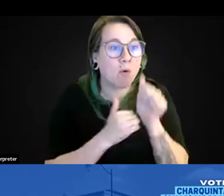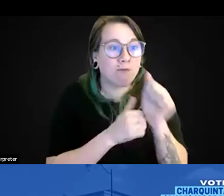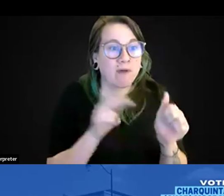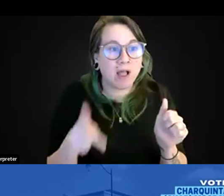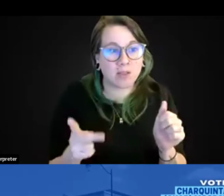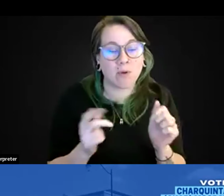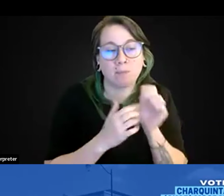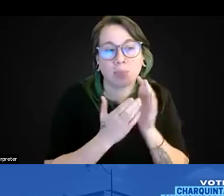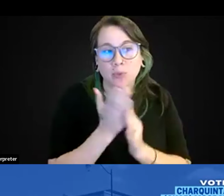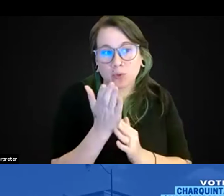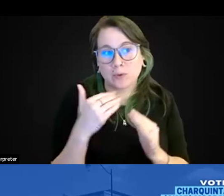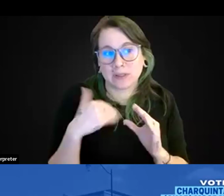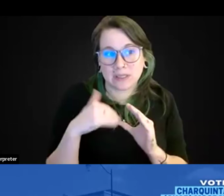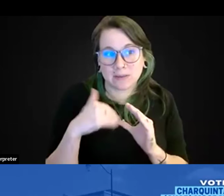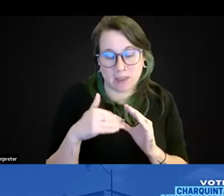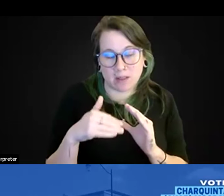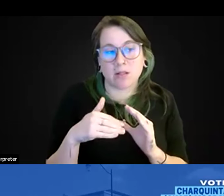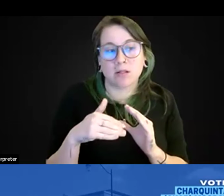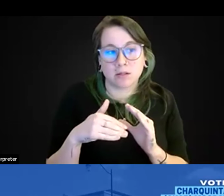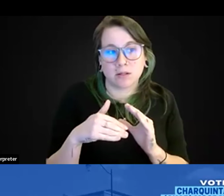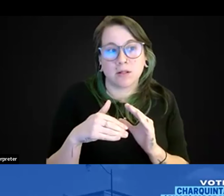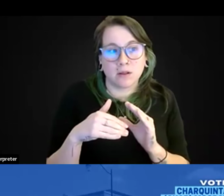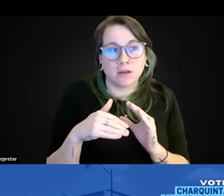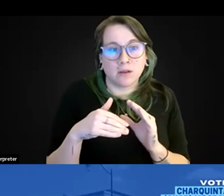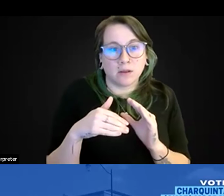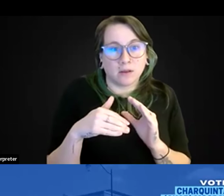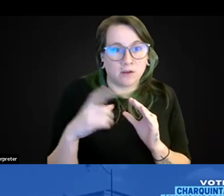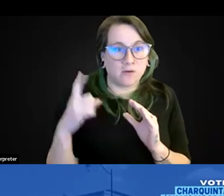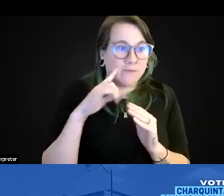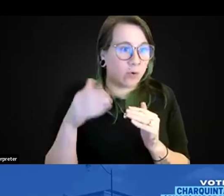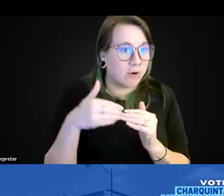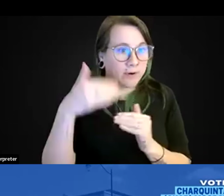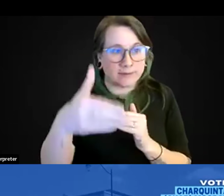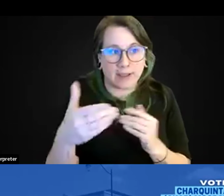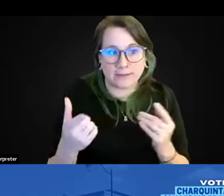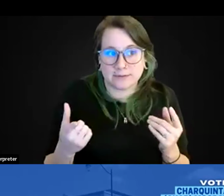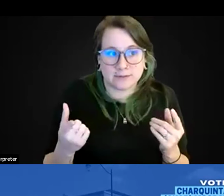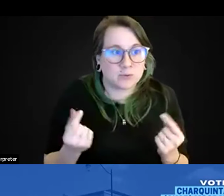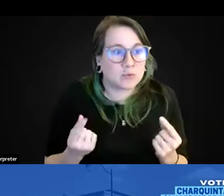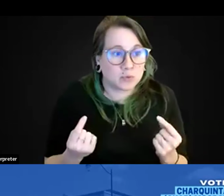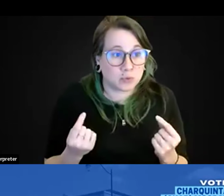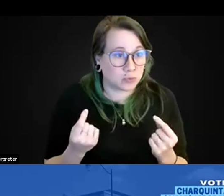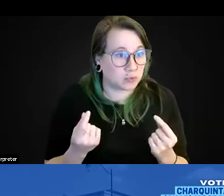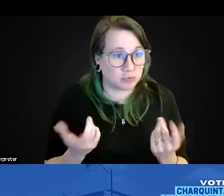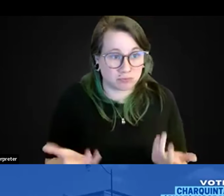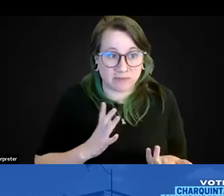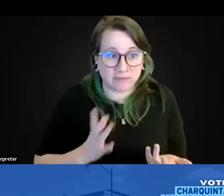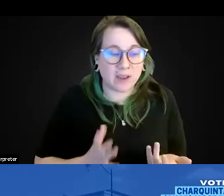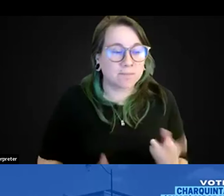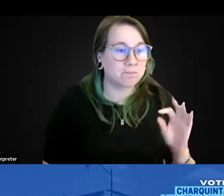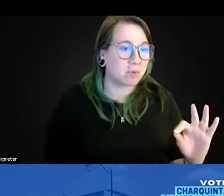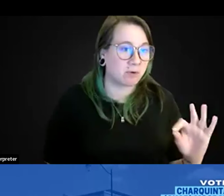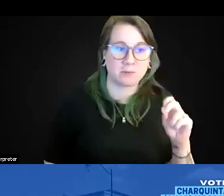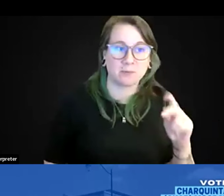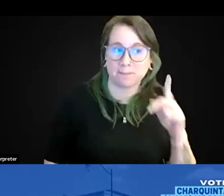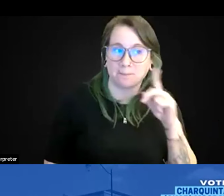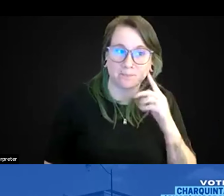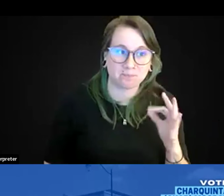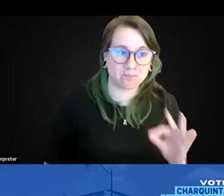via email for a next step. Does that make Perfect. sense? Perfect. Okay, That sounds thank you.